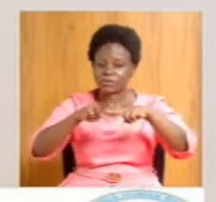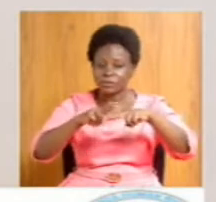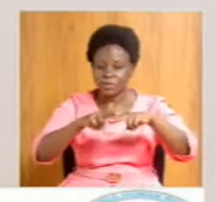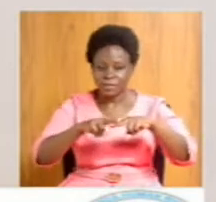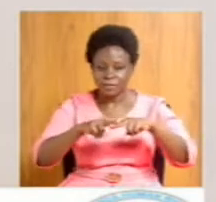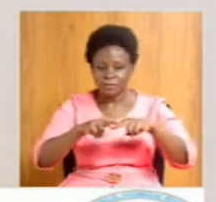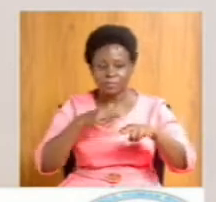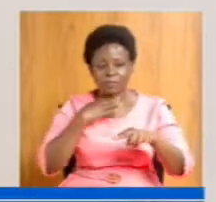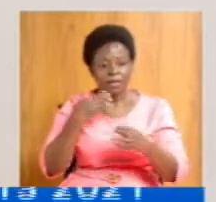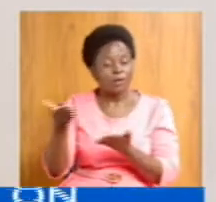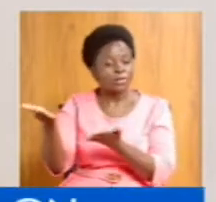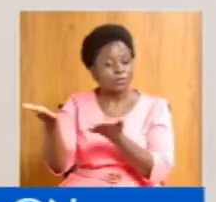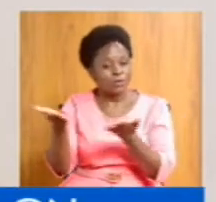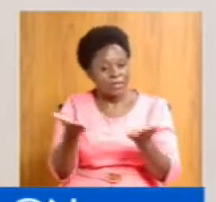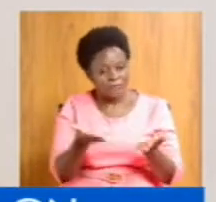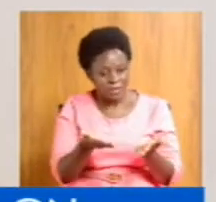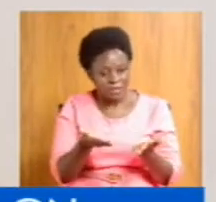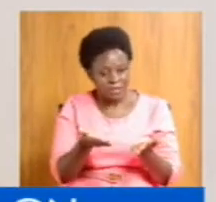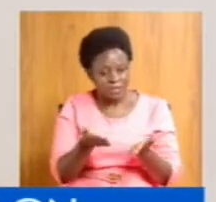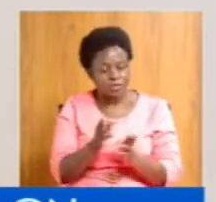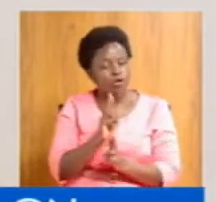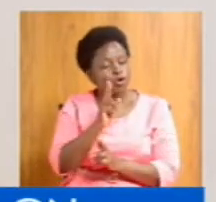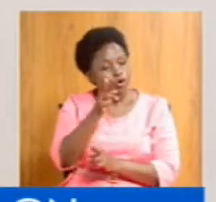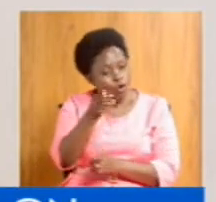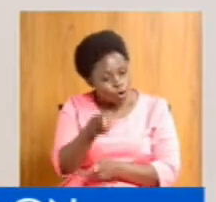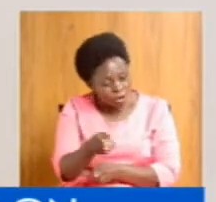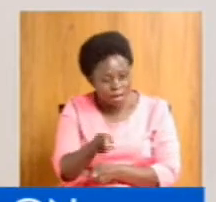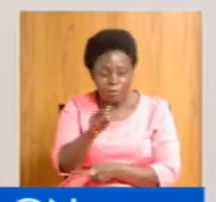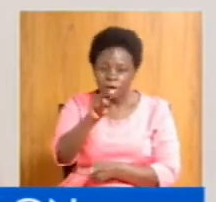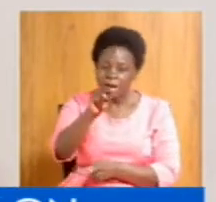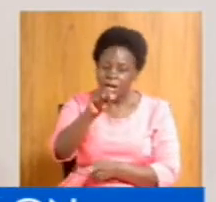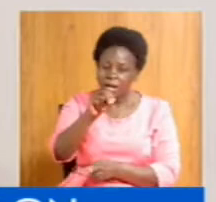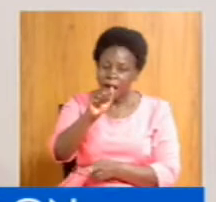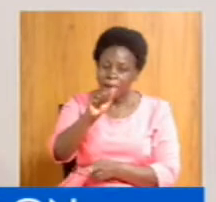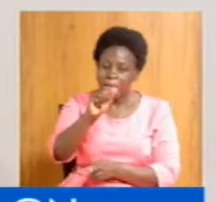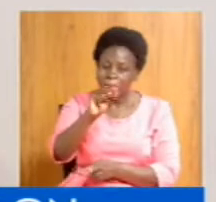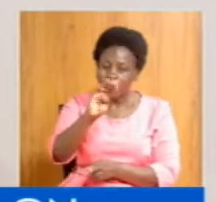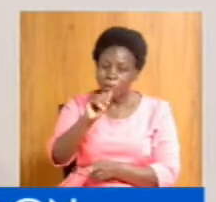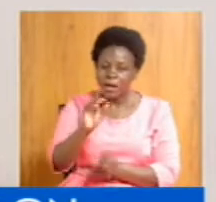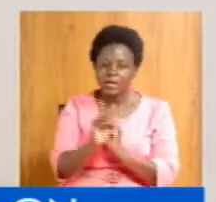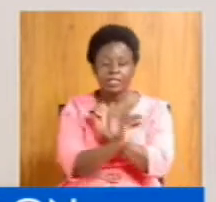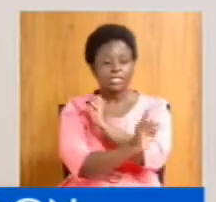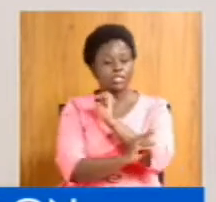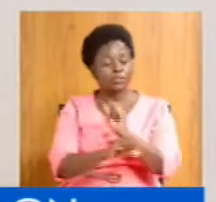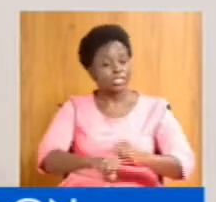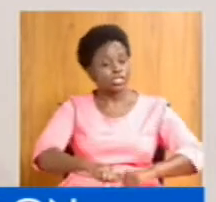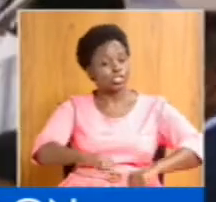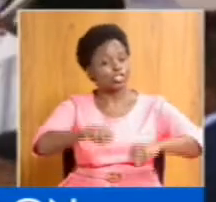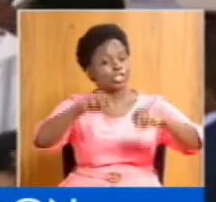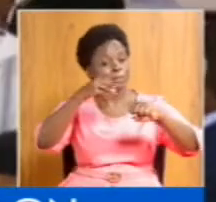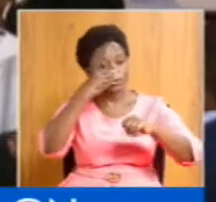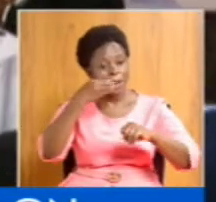Let me invite the Honorable Rashida Nambora District Chairperson Butambala. Please let us